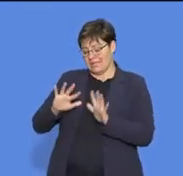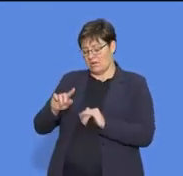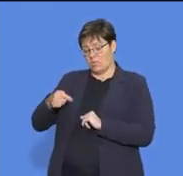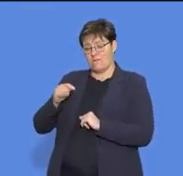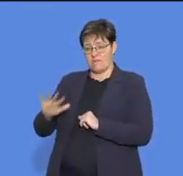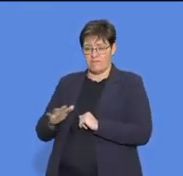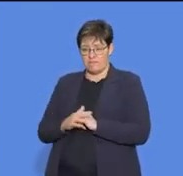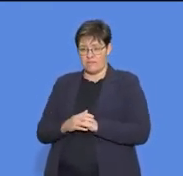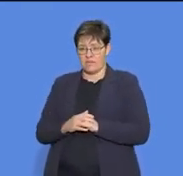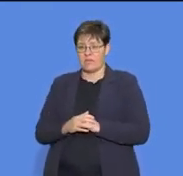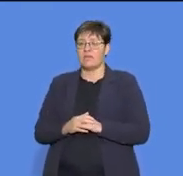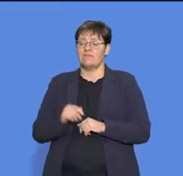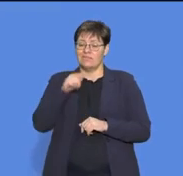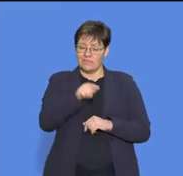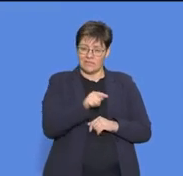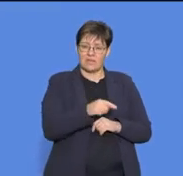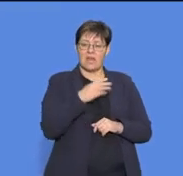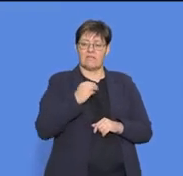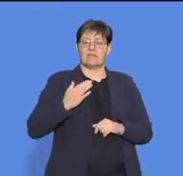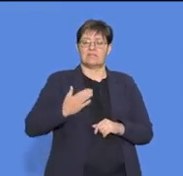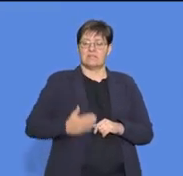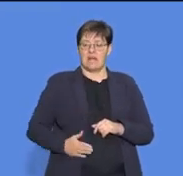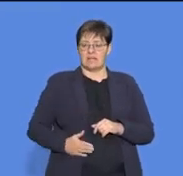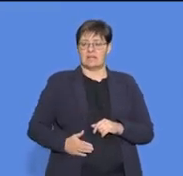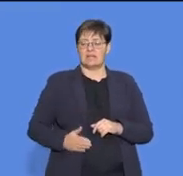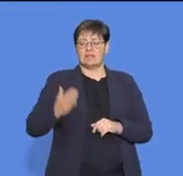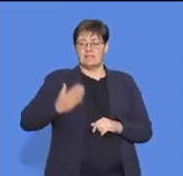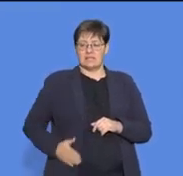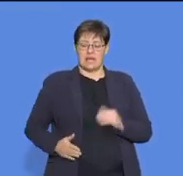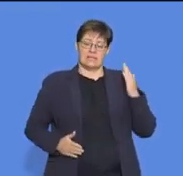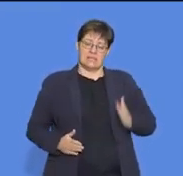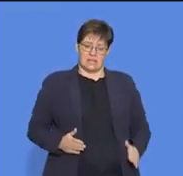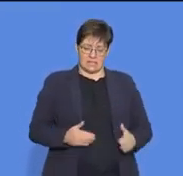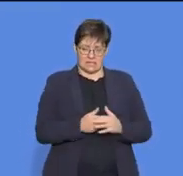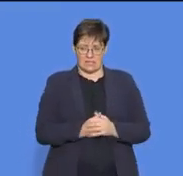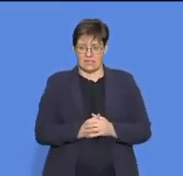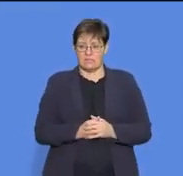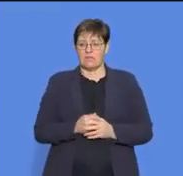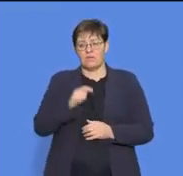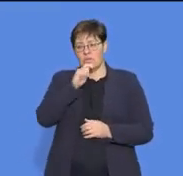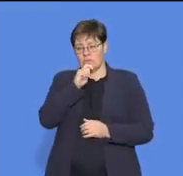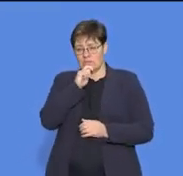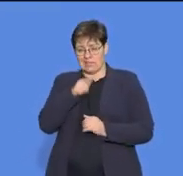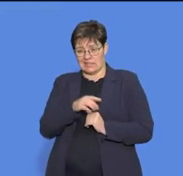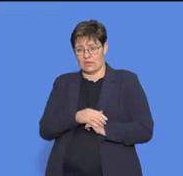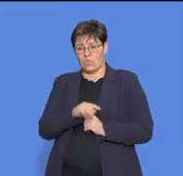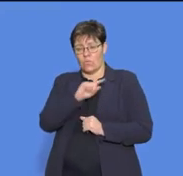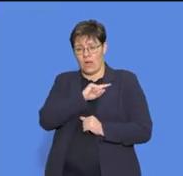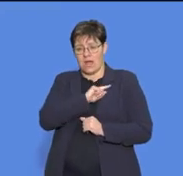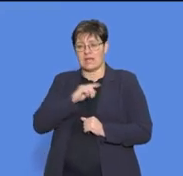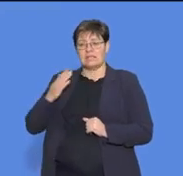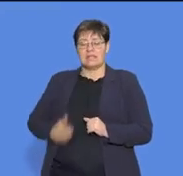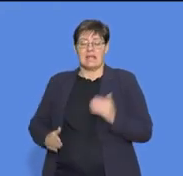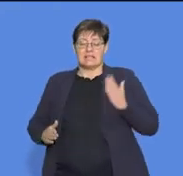here, 10,5. So in this triangle, we've got side, side, side. So we can